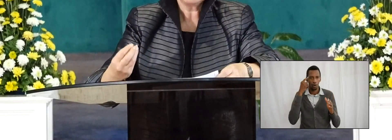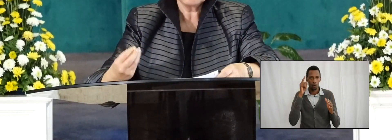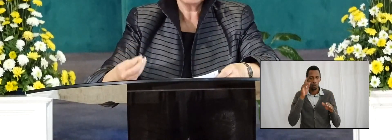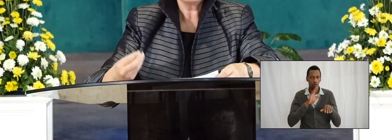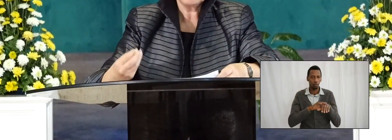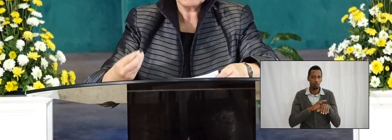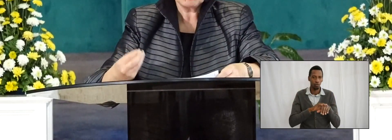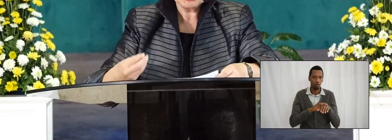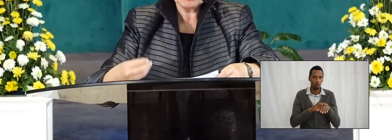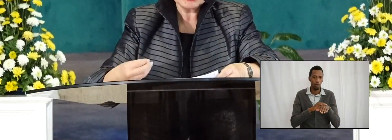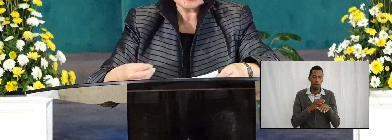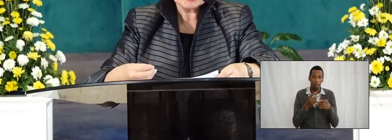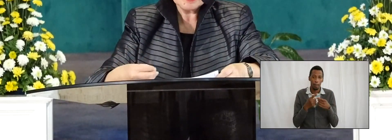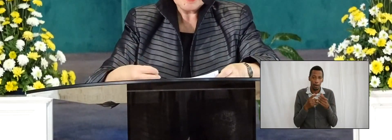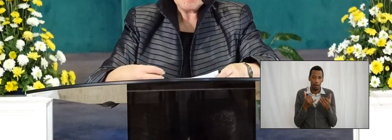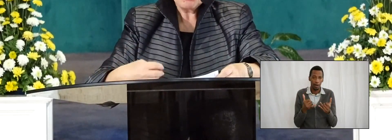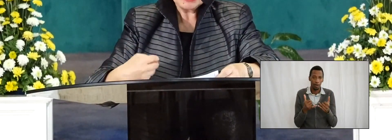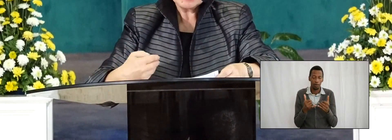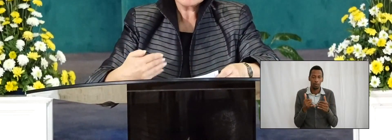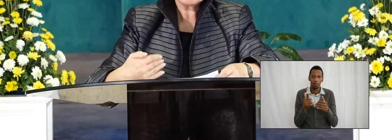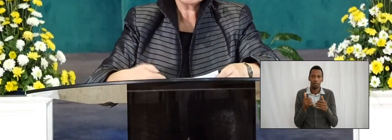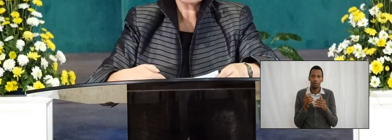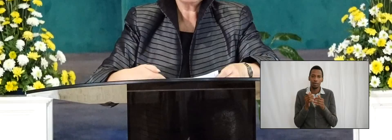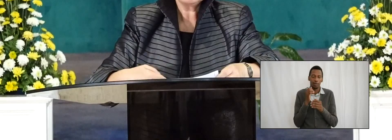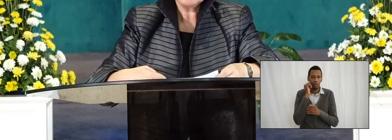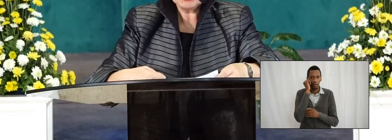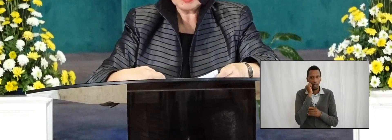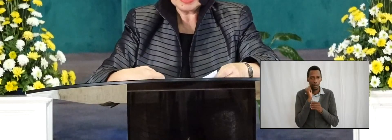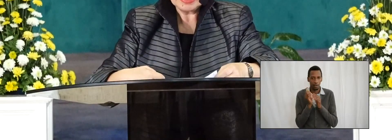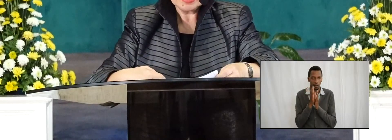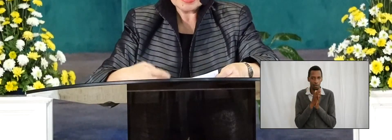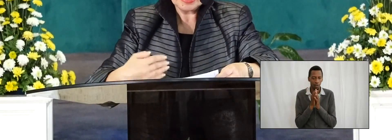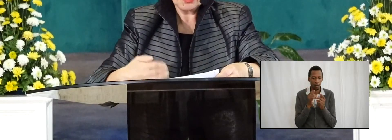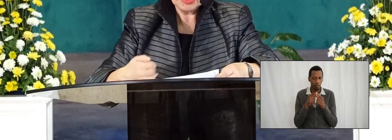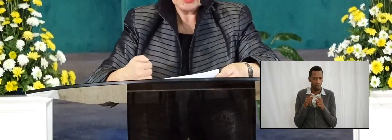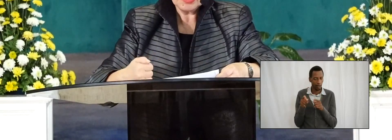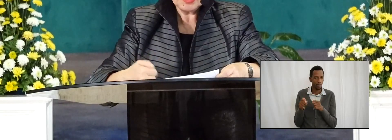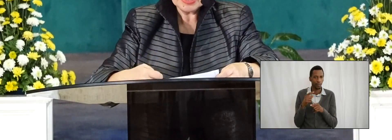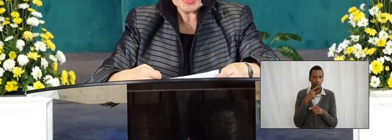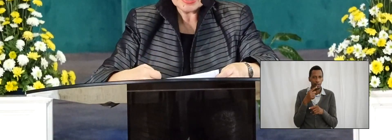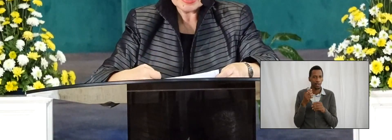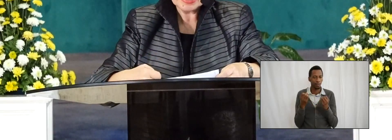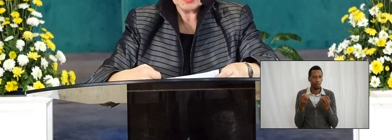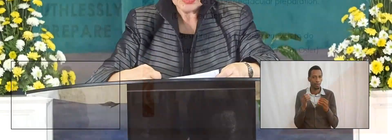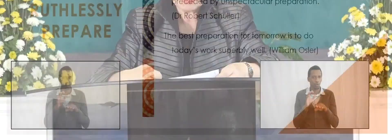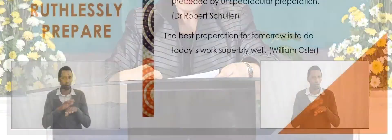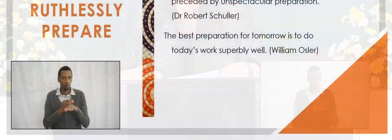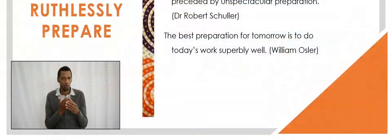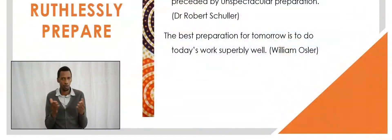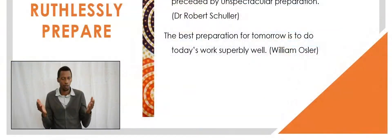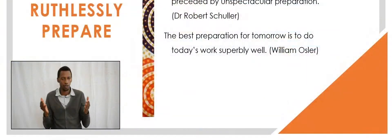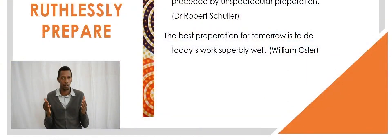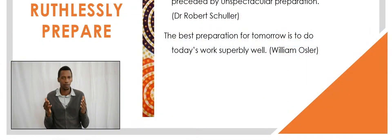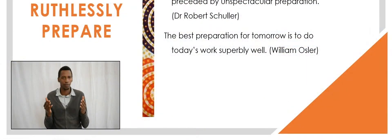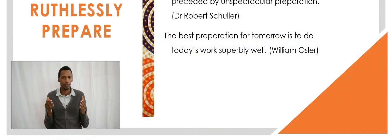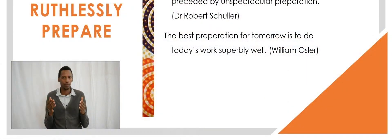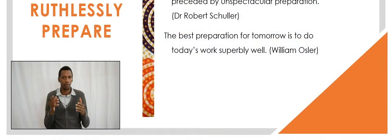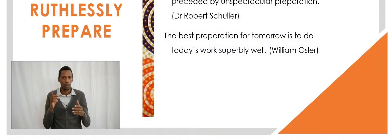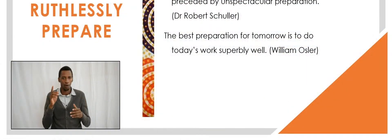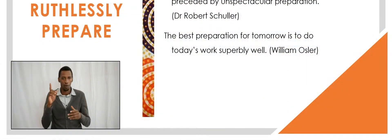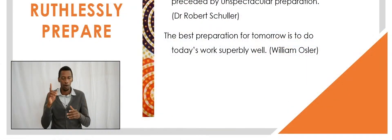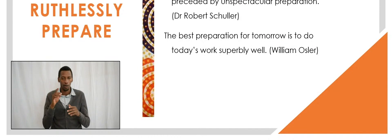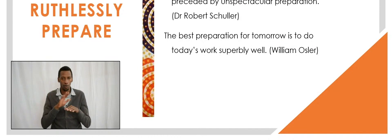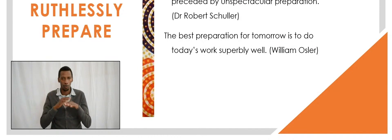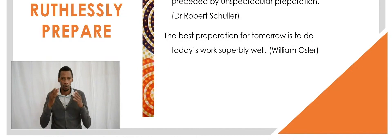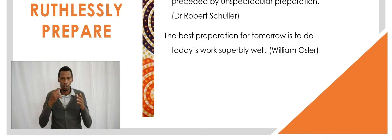leader who imploded. But he said so many good things, and one of the things he said was, spectacular